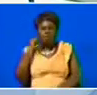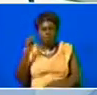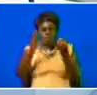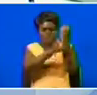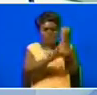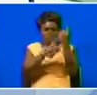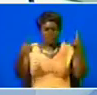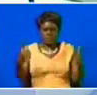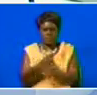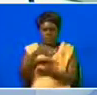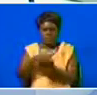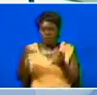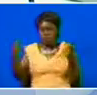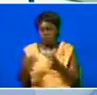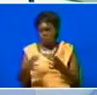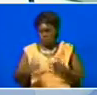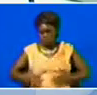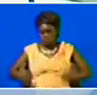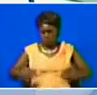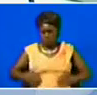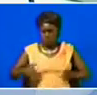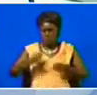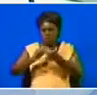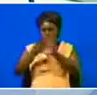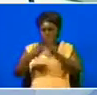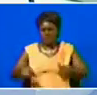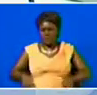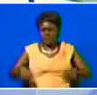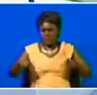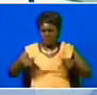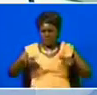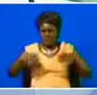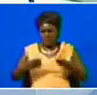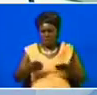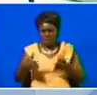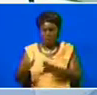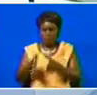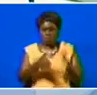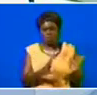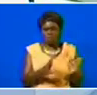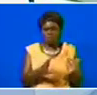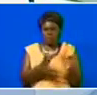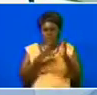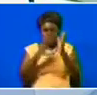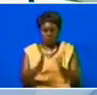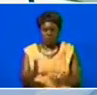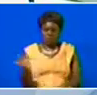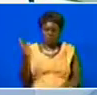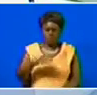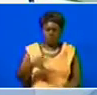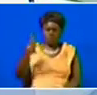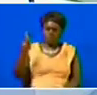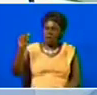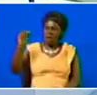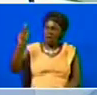in different circumstances, a group of refugees are opting to transform their tribulations into opportunities. Caroline B is just back from Kakuma